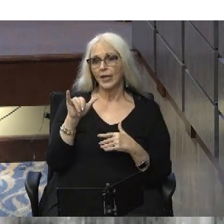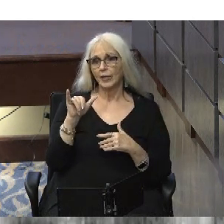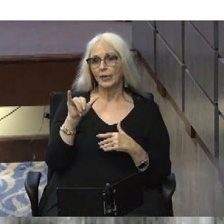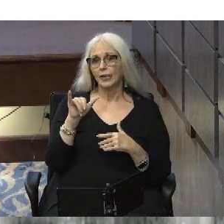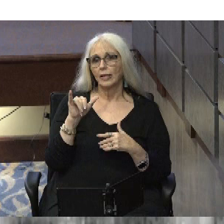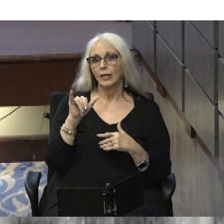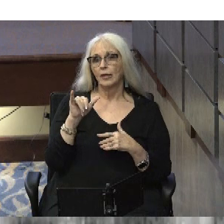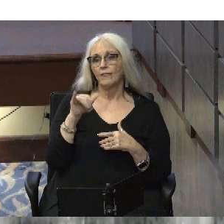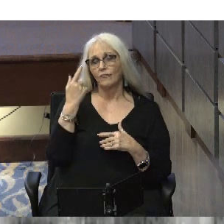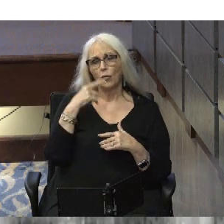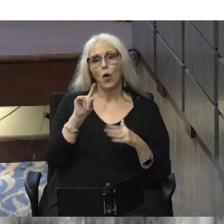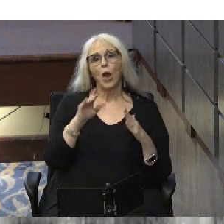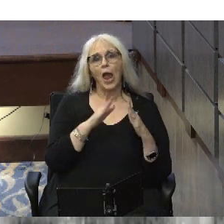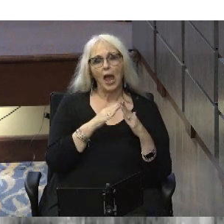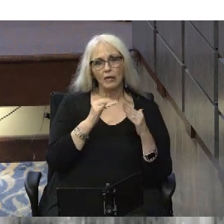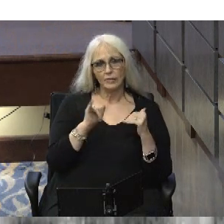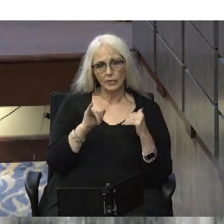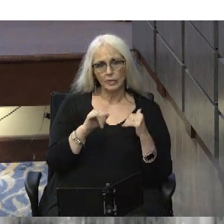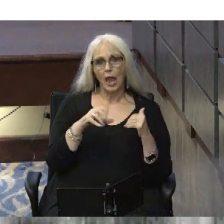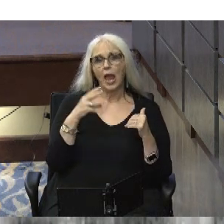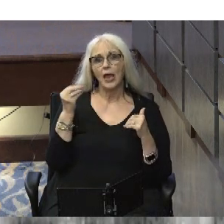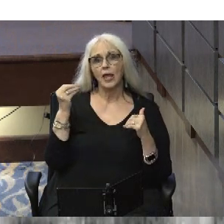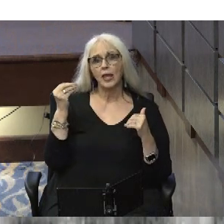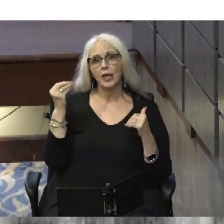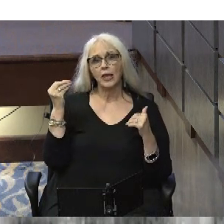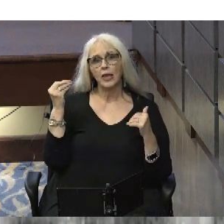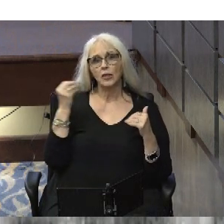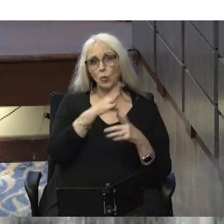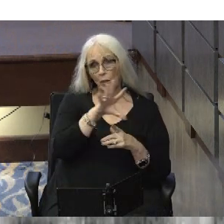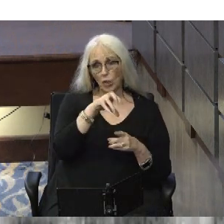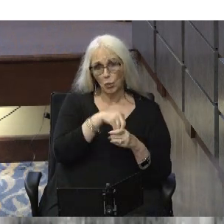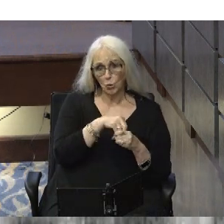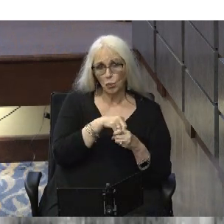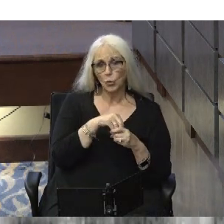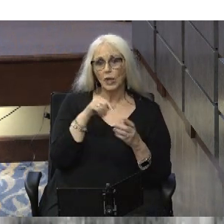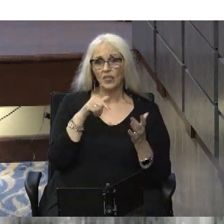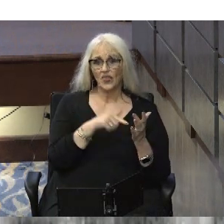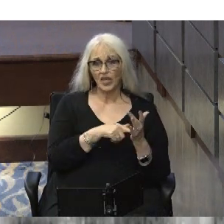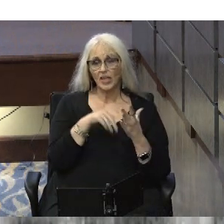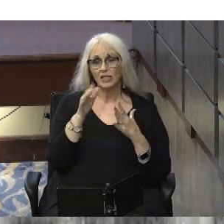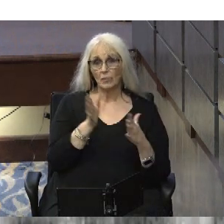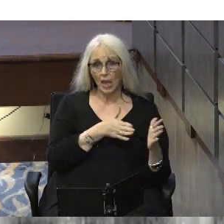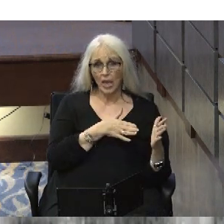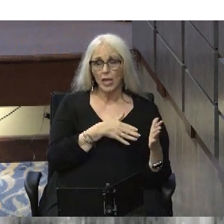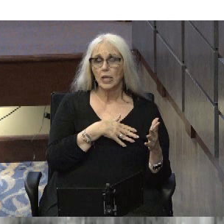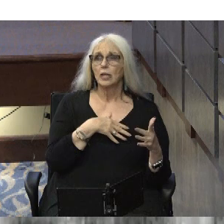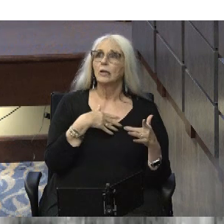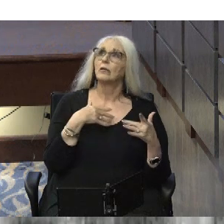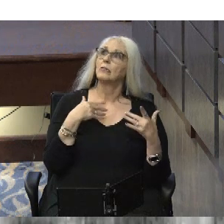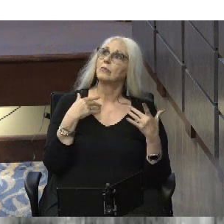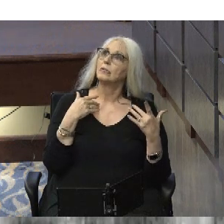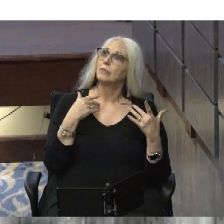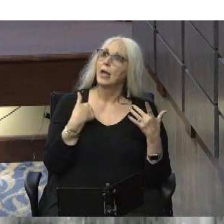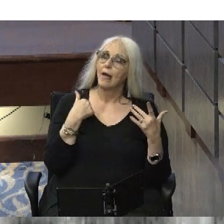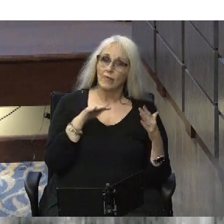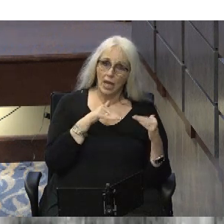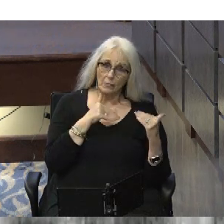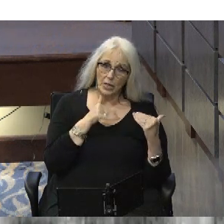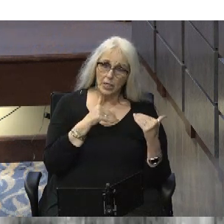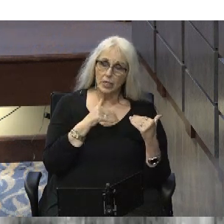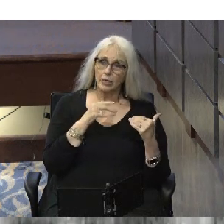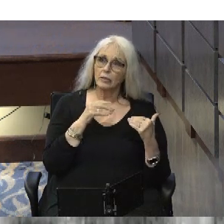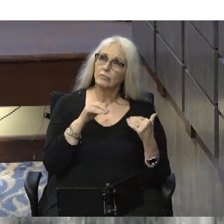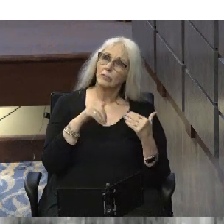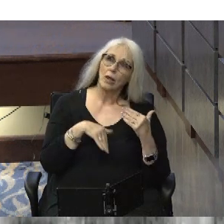housing. And so what we did include in this particular plan, we have a limit for some of the units, up to 10